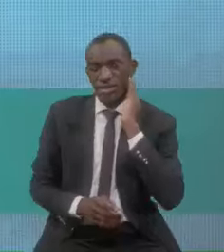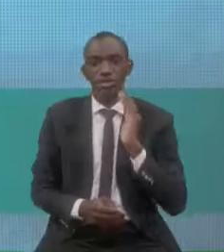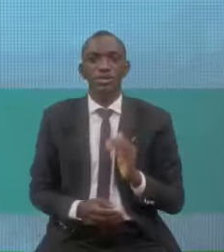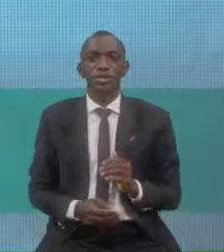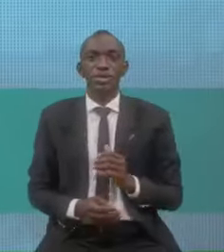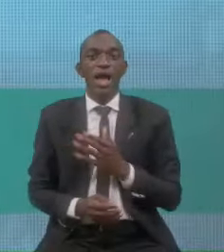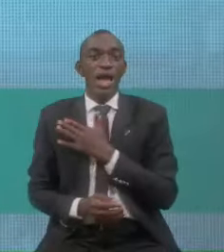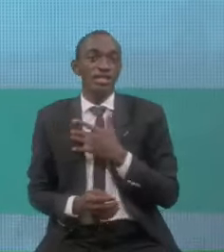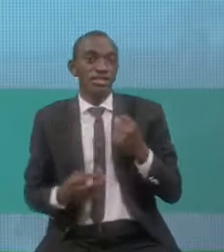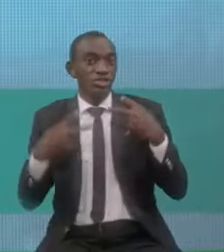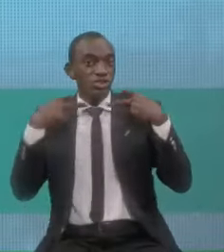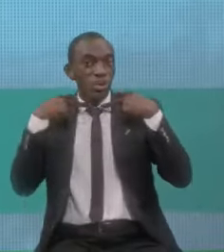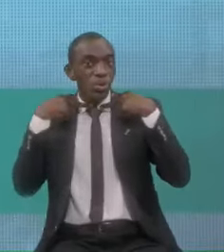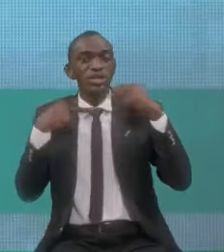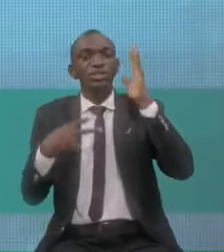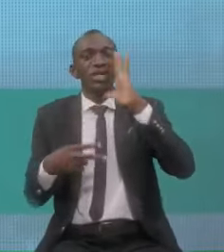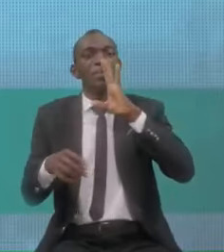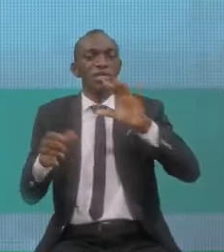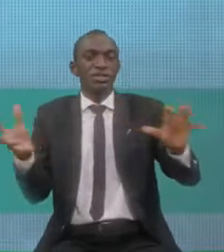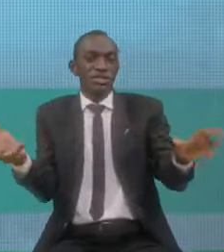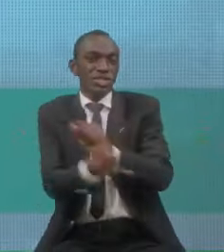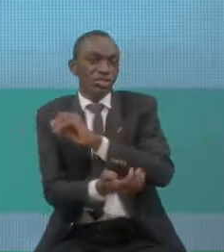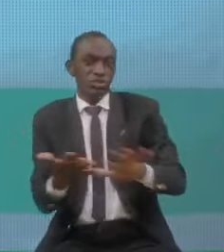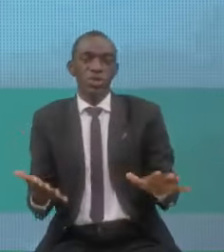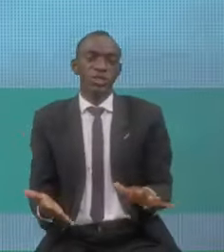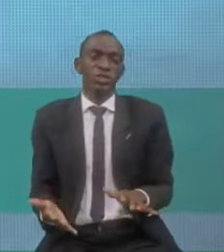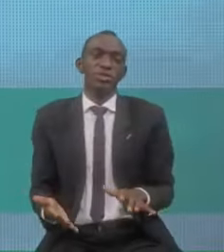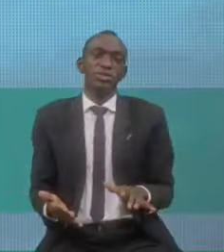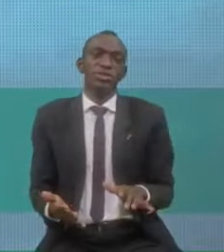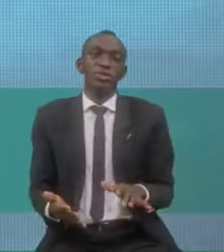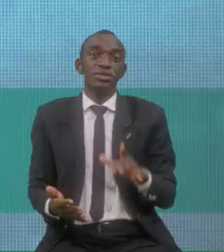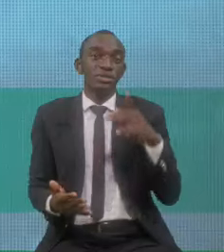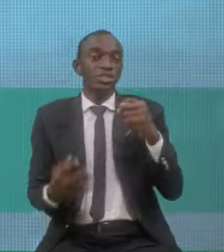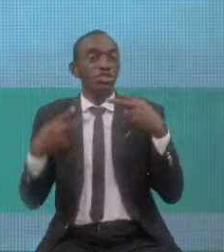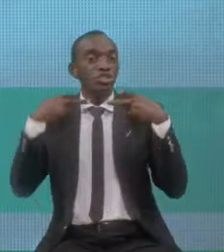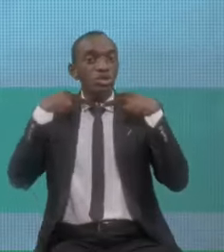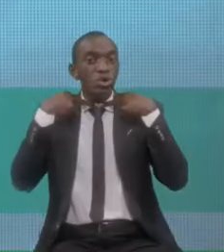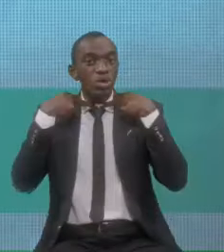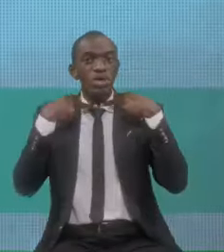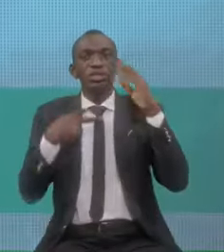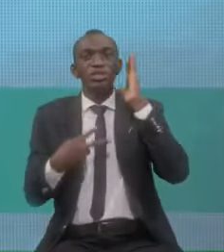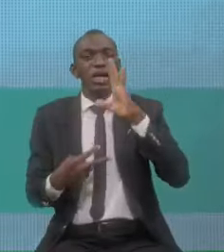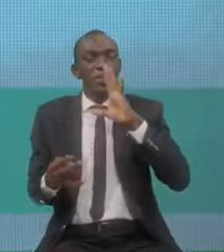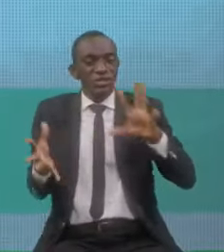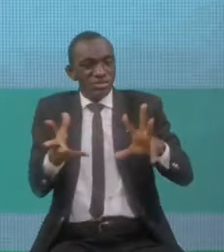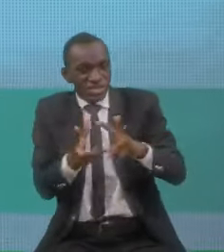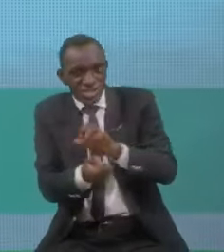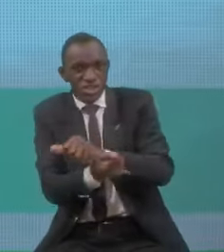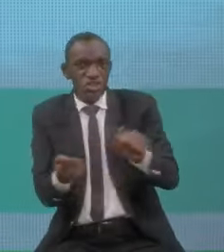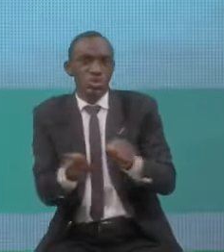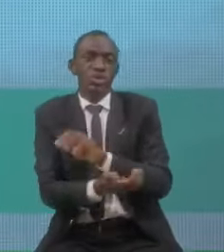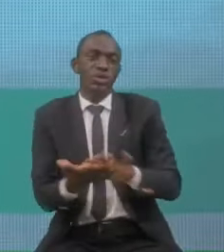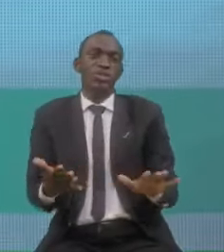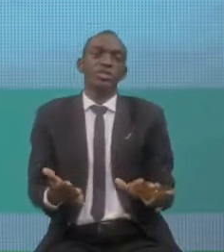yoke shall be destroyed. The yoke shall be destroyed.